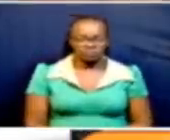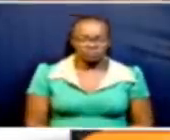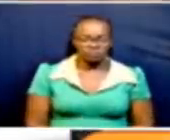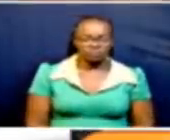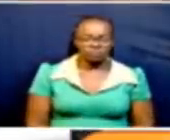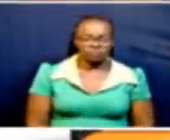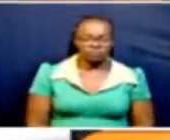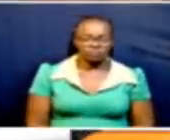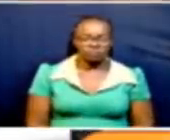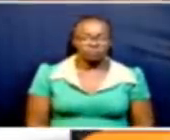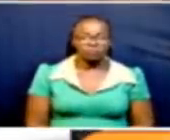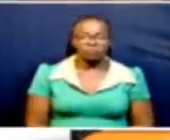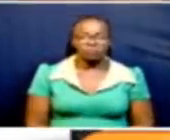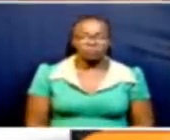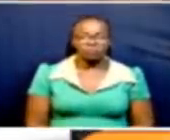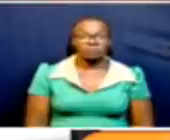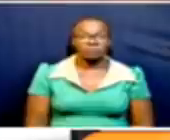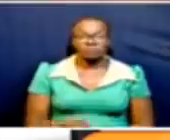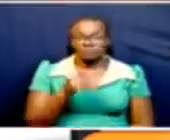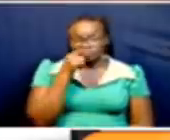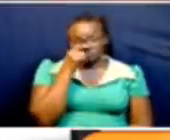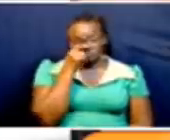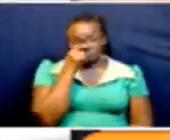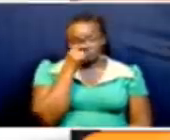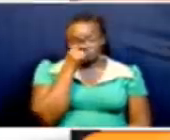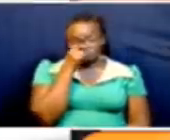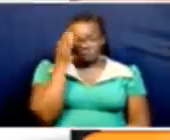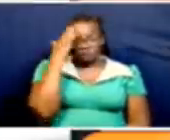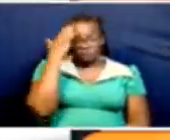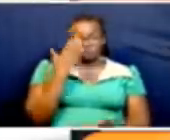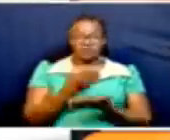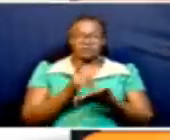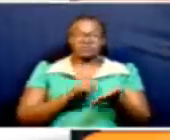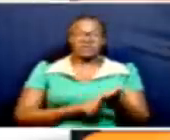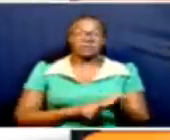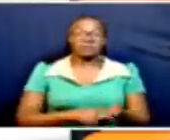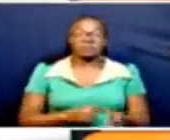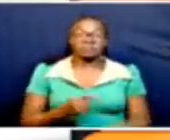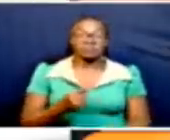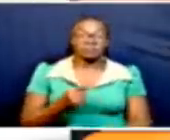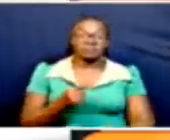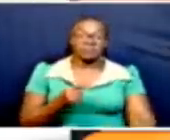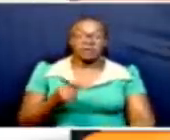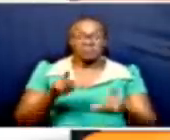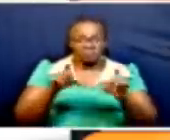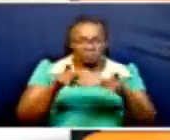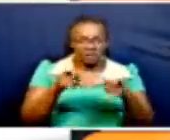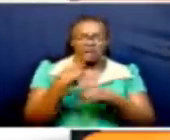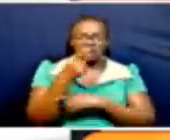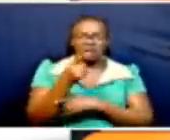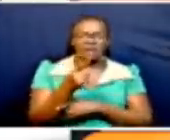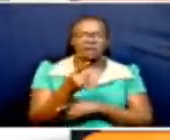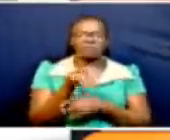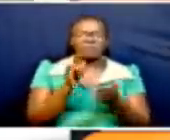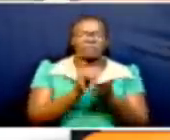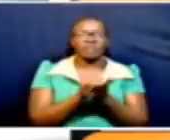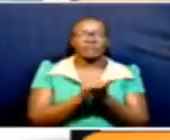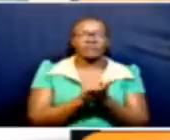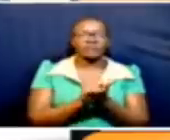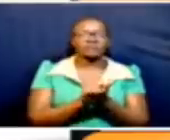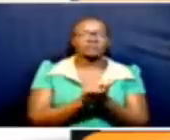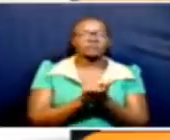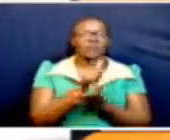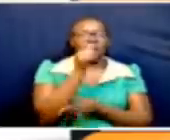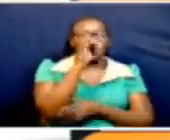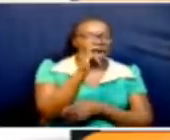the media, let me say, you know, if Muhammad Ali does something, Muhammad Ali, the biggest critic of Joho, you